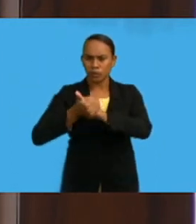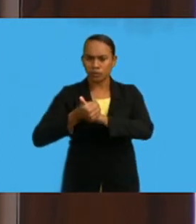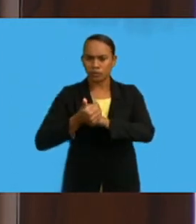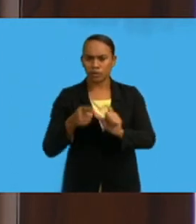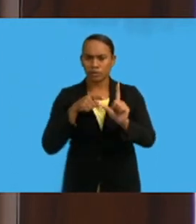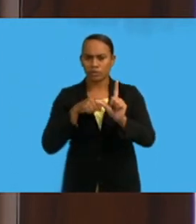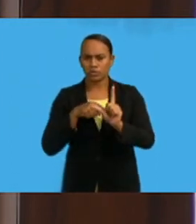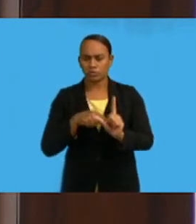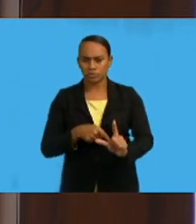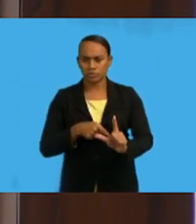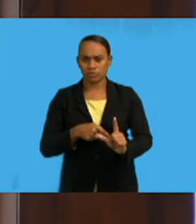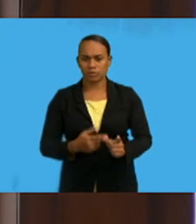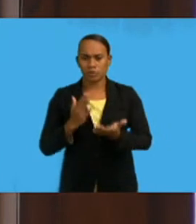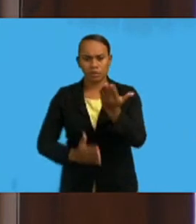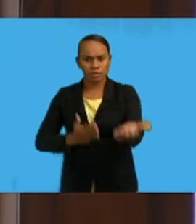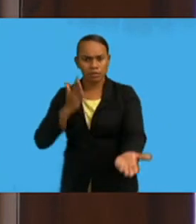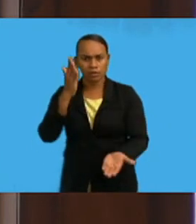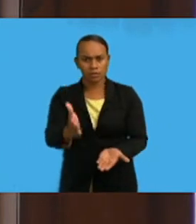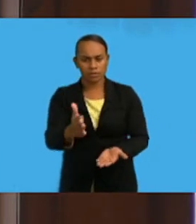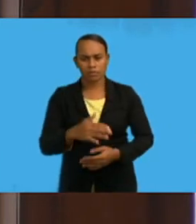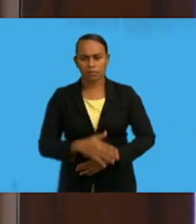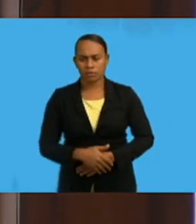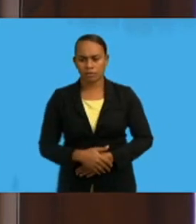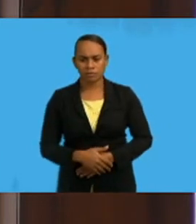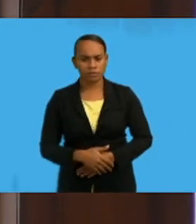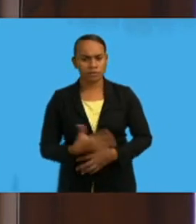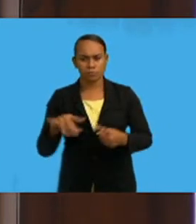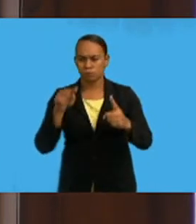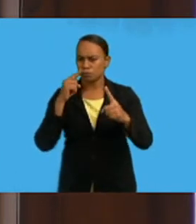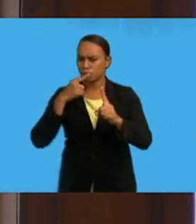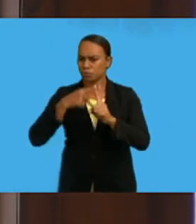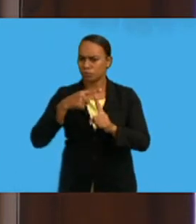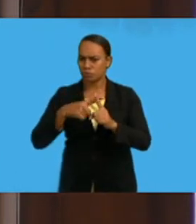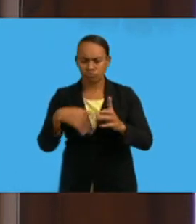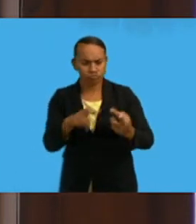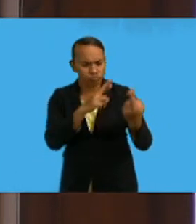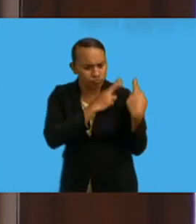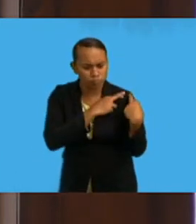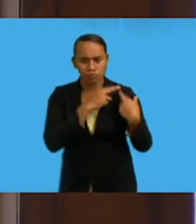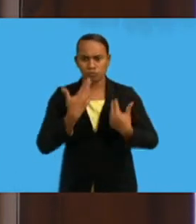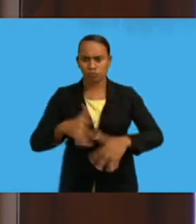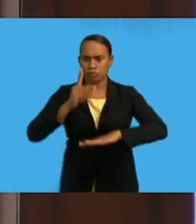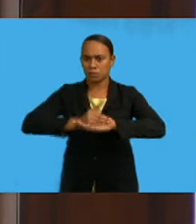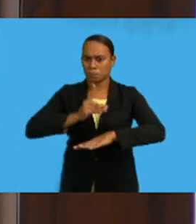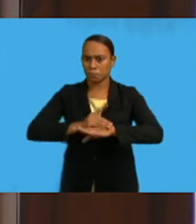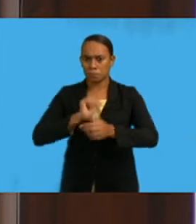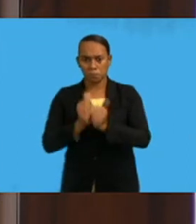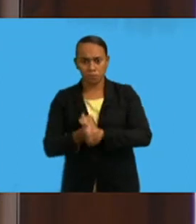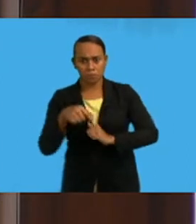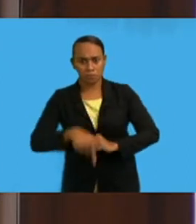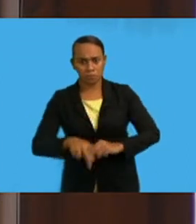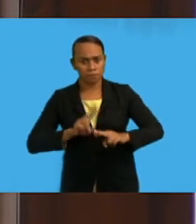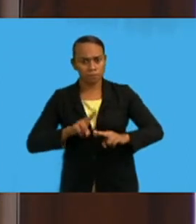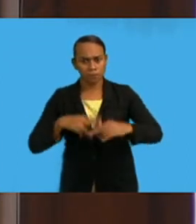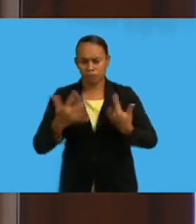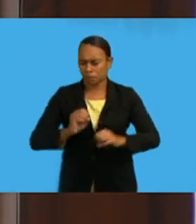deserve. With such positive role modeling, the future for disability sport in Fiji looks bright. We are